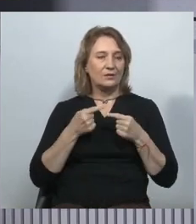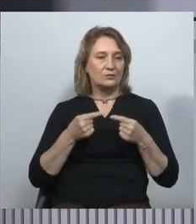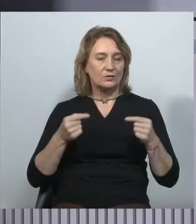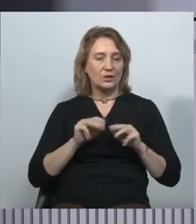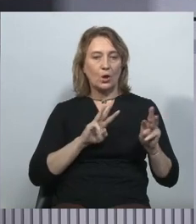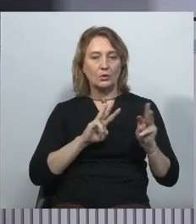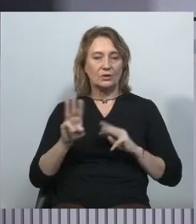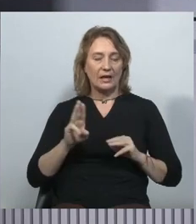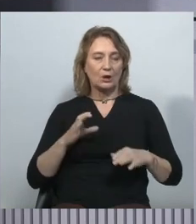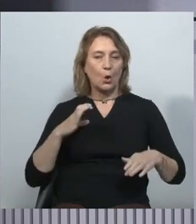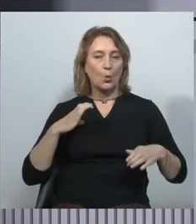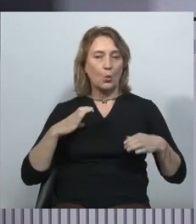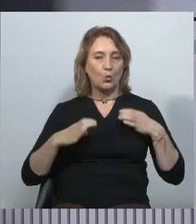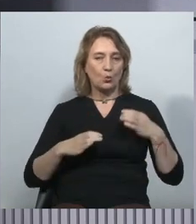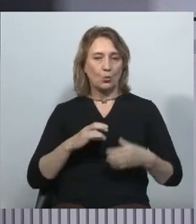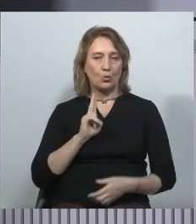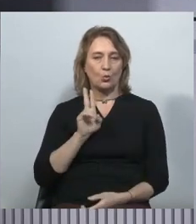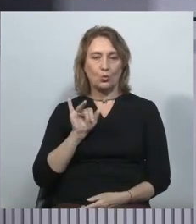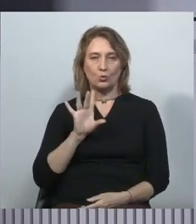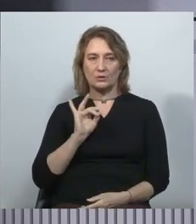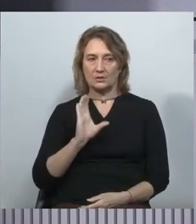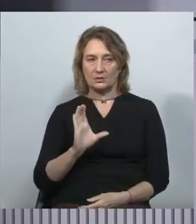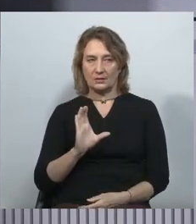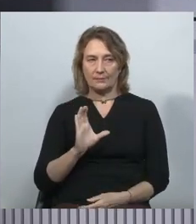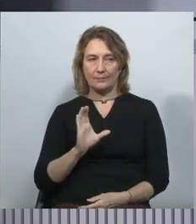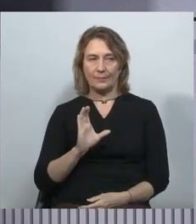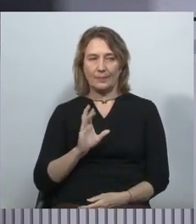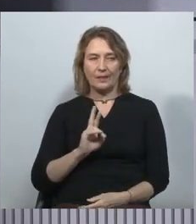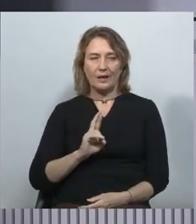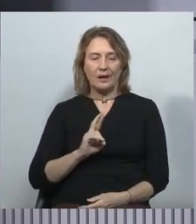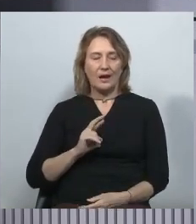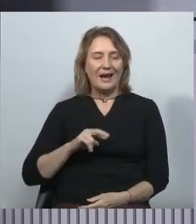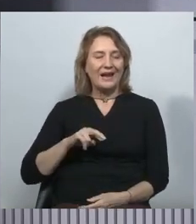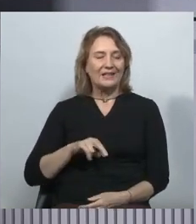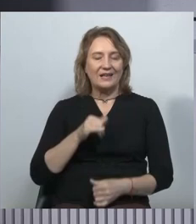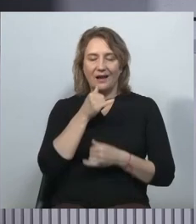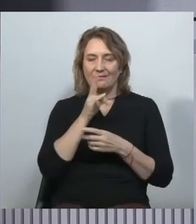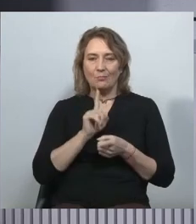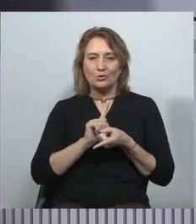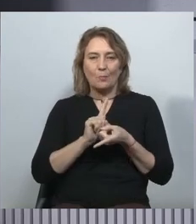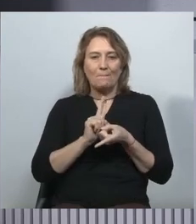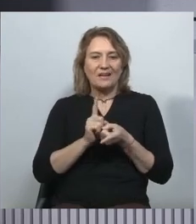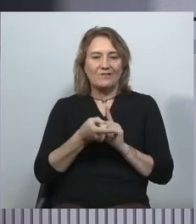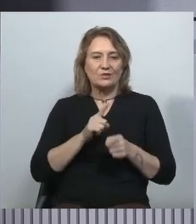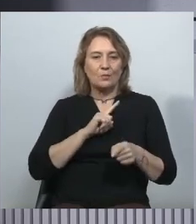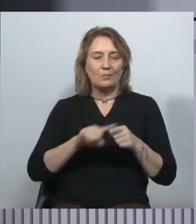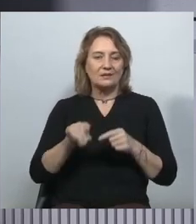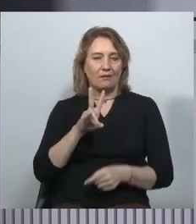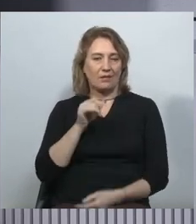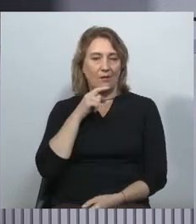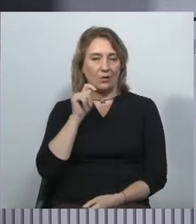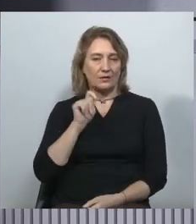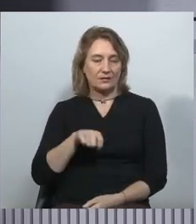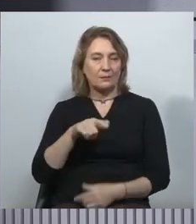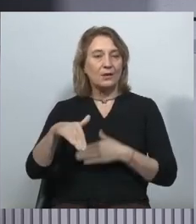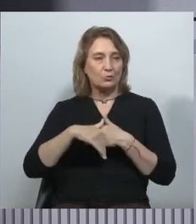half-game thing, like online course, very, very fine. I can't translate it